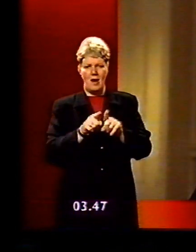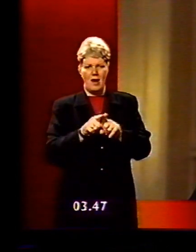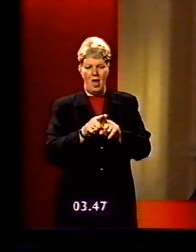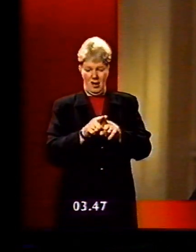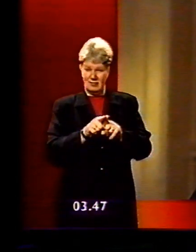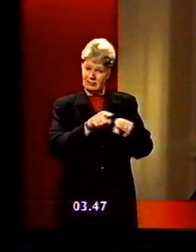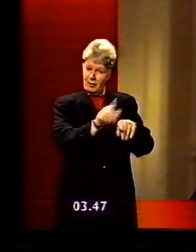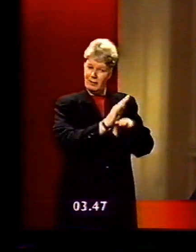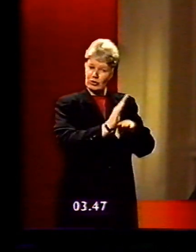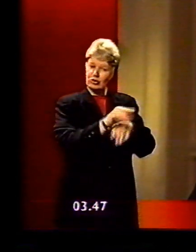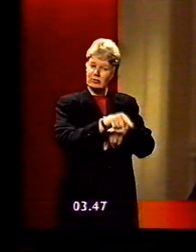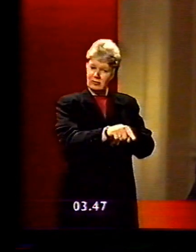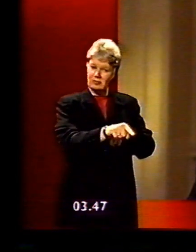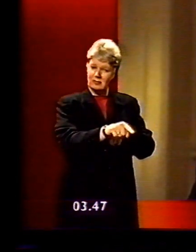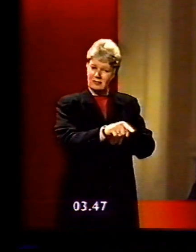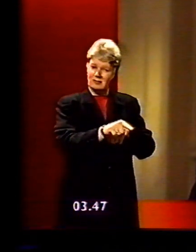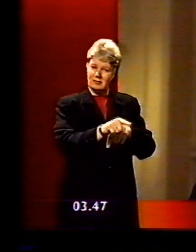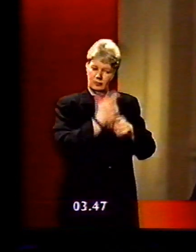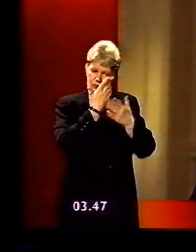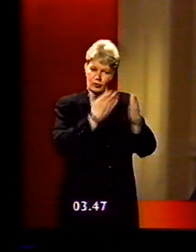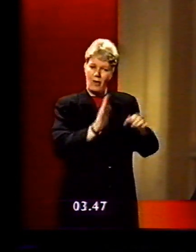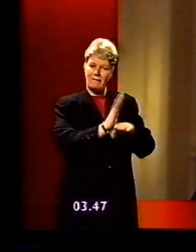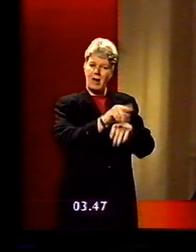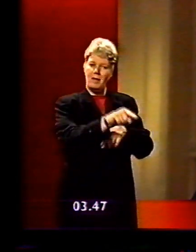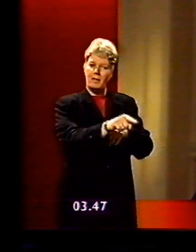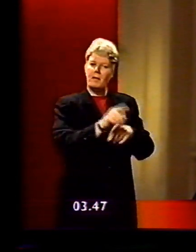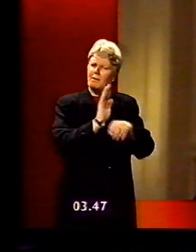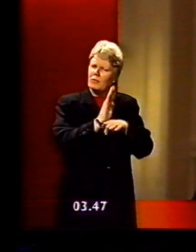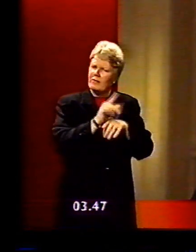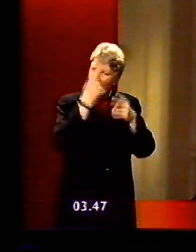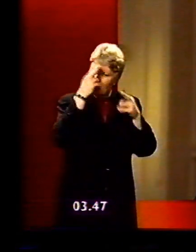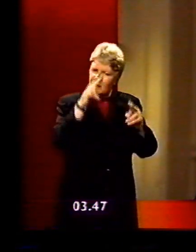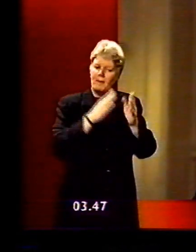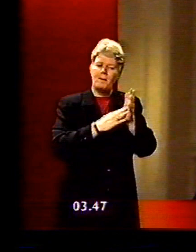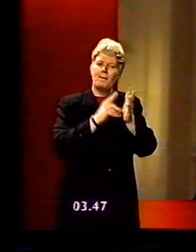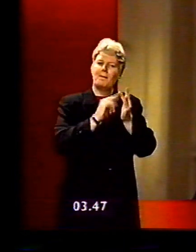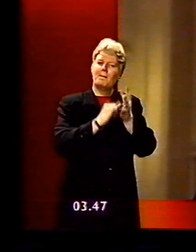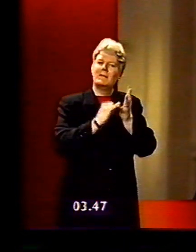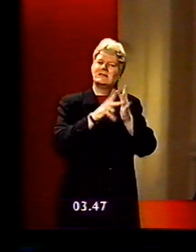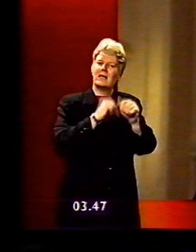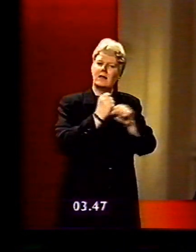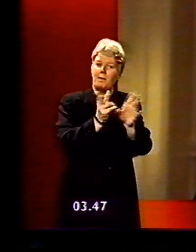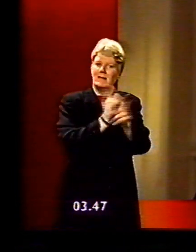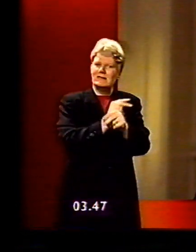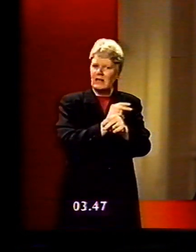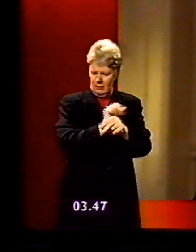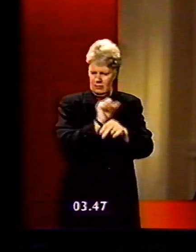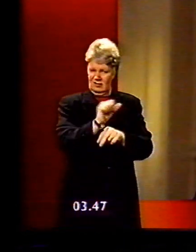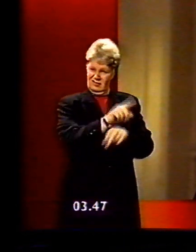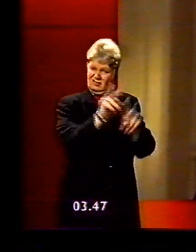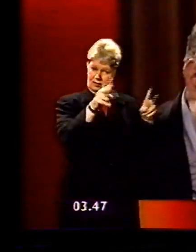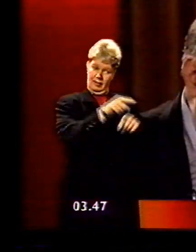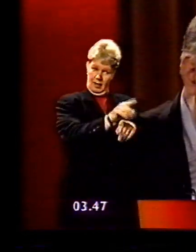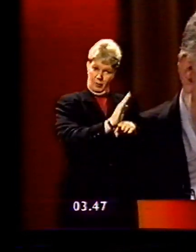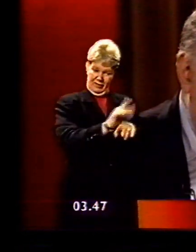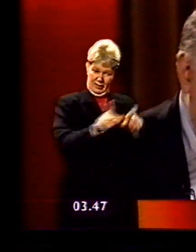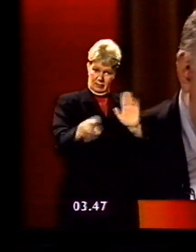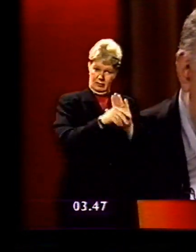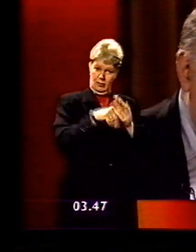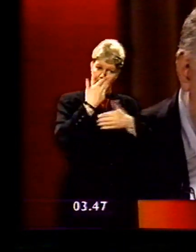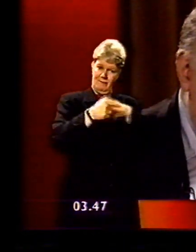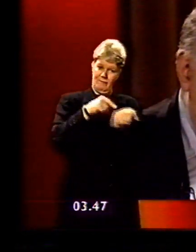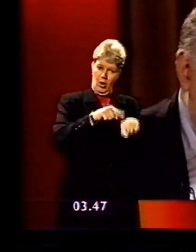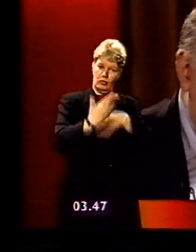movie. But it was Edmund who called out. In the movie Missing. In the movie Missing, right. As the days went by